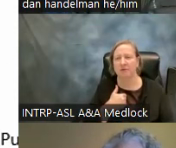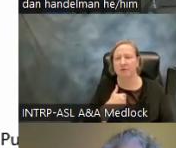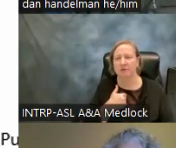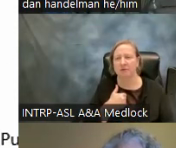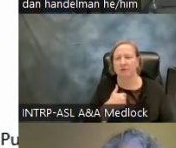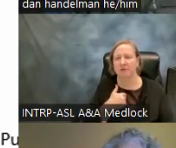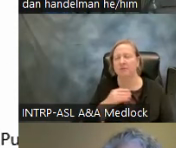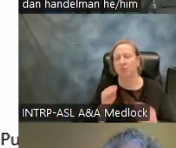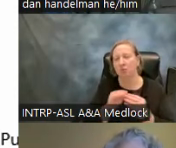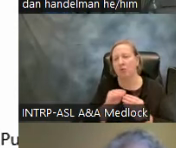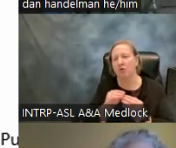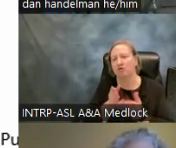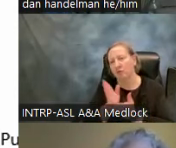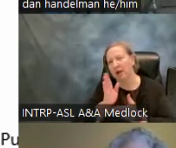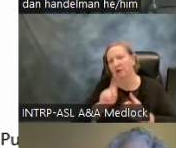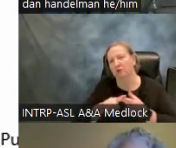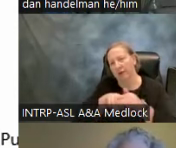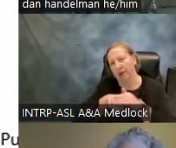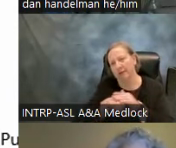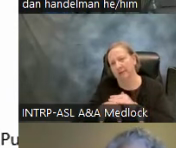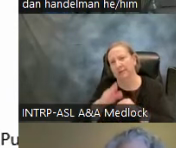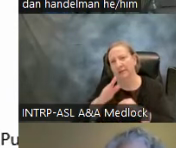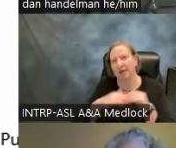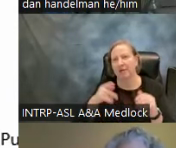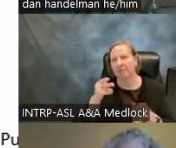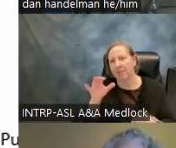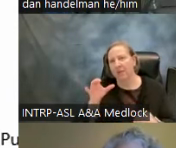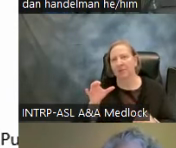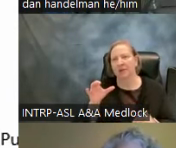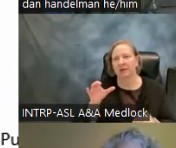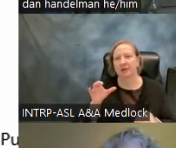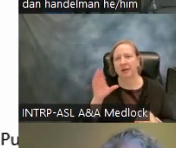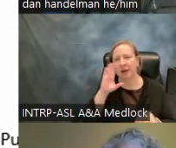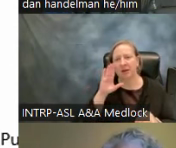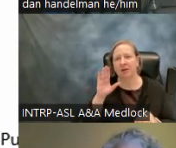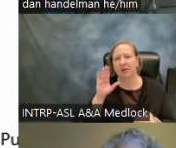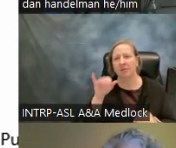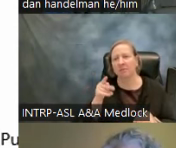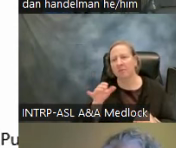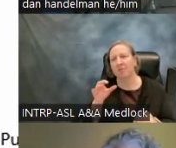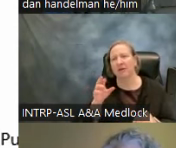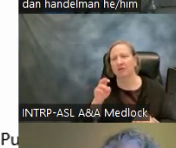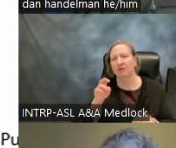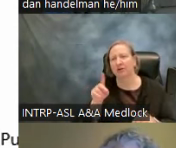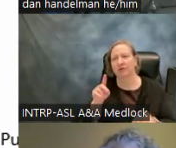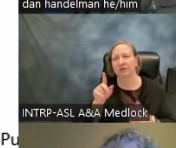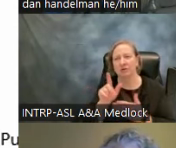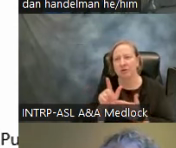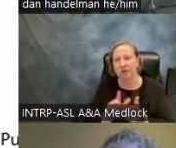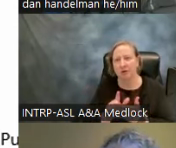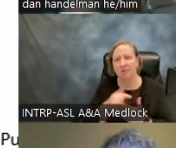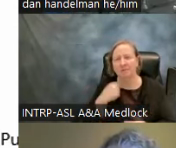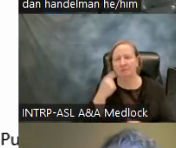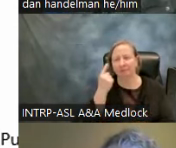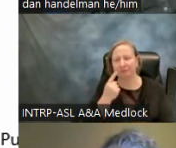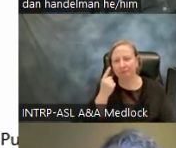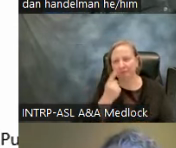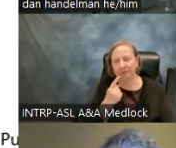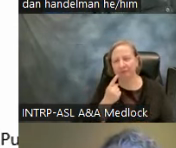a greater right to access than the public does under the public records law. So I wonder